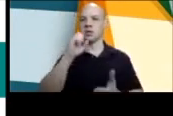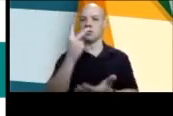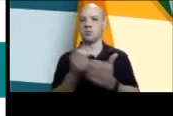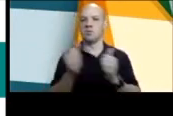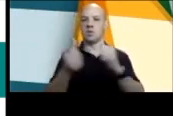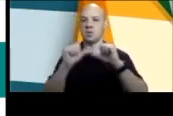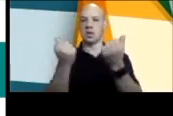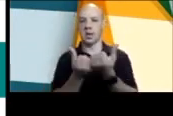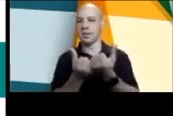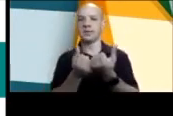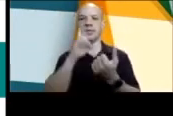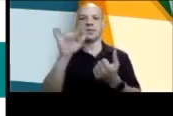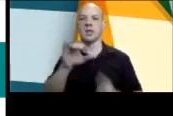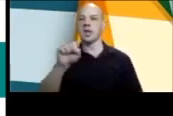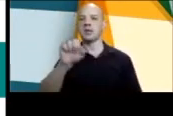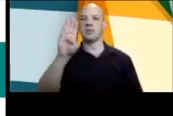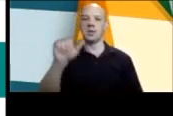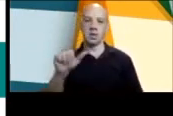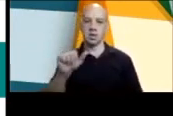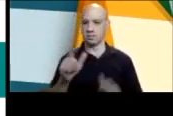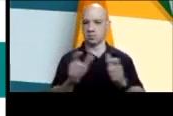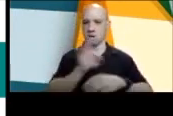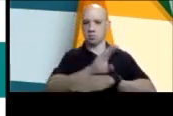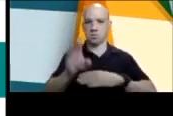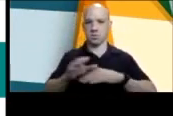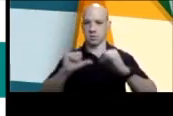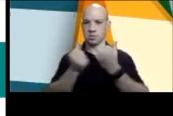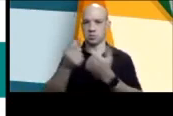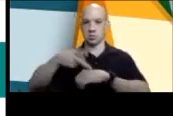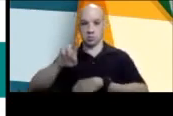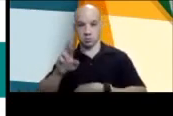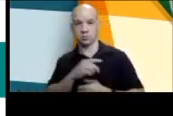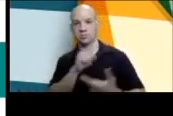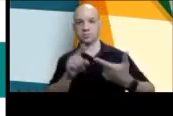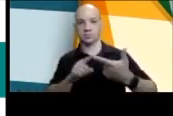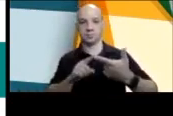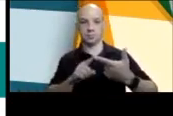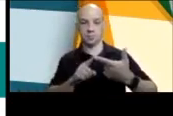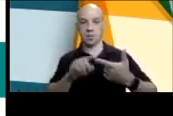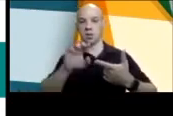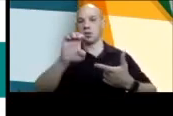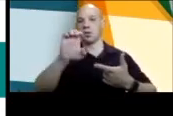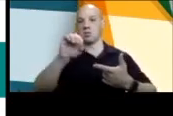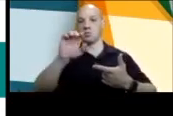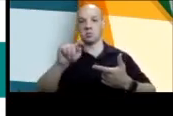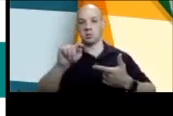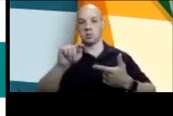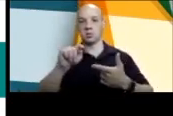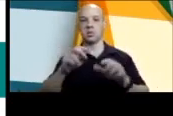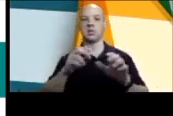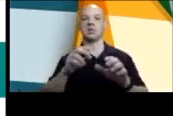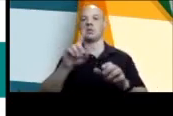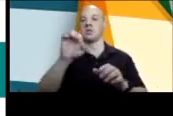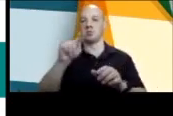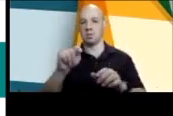agency such as SBA, a Small Business Association in Puerto Rico, DOT, Department of Transportation of Puerto